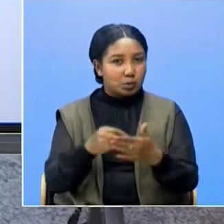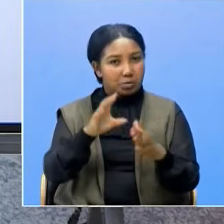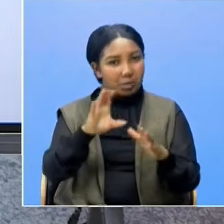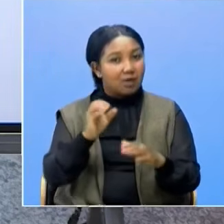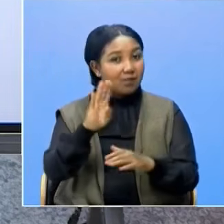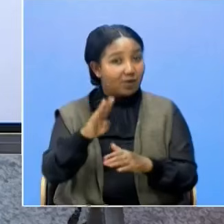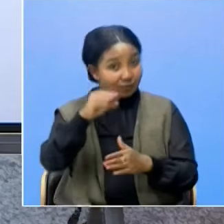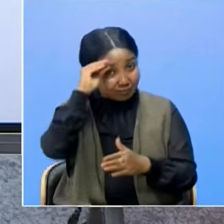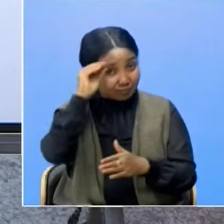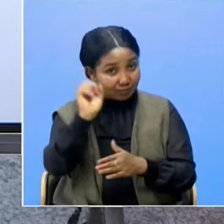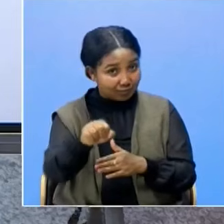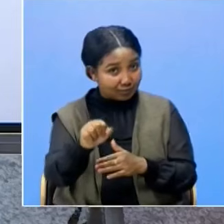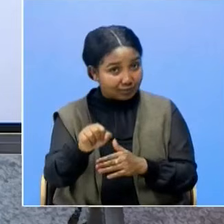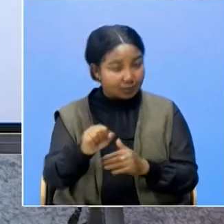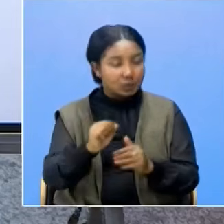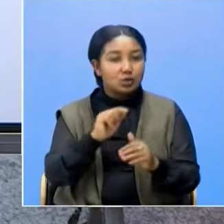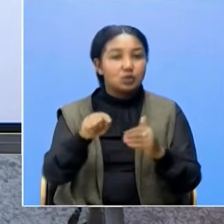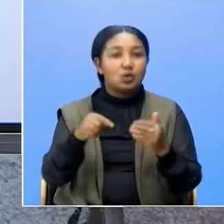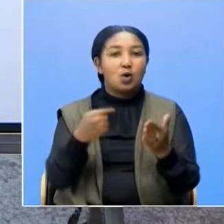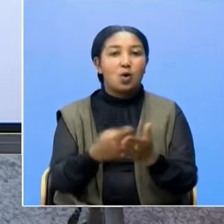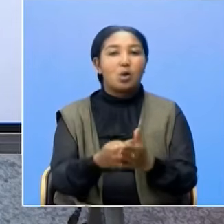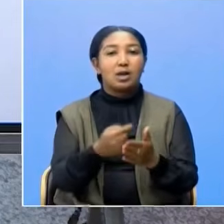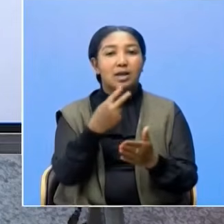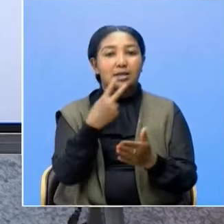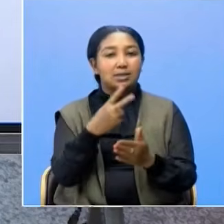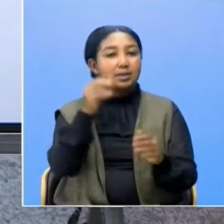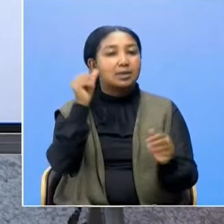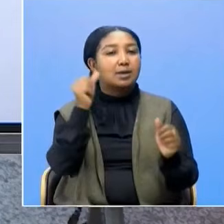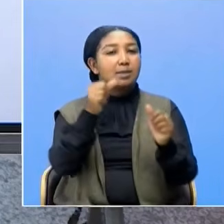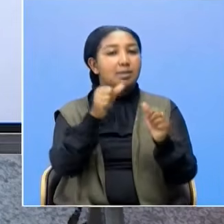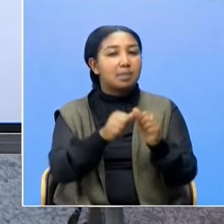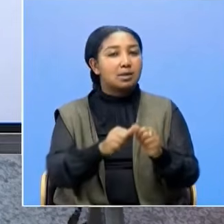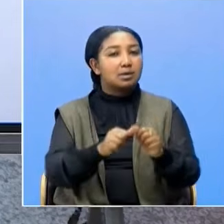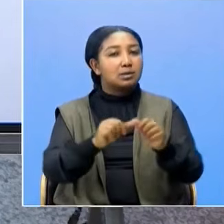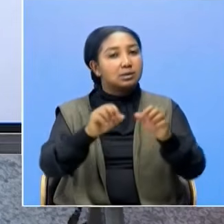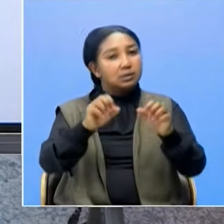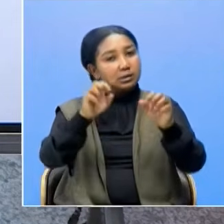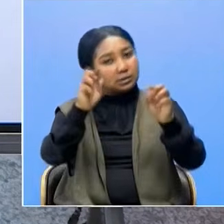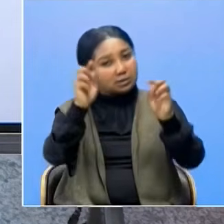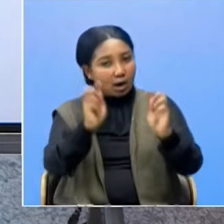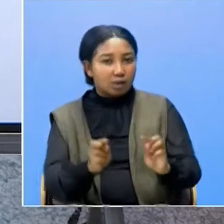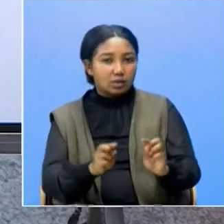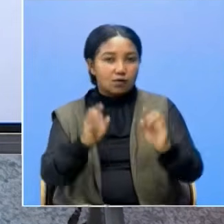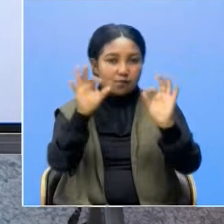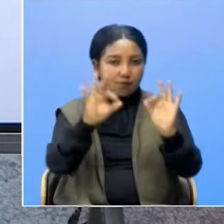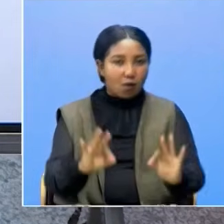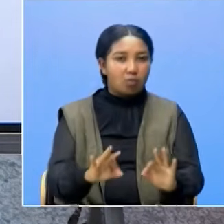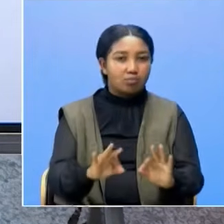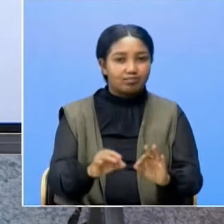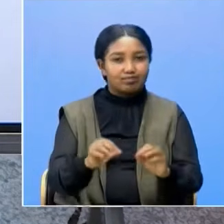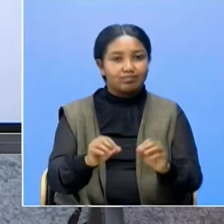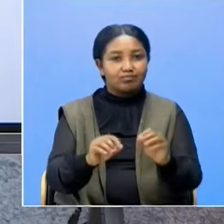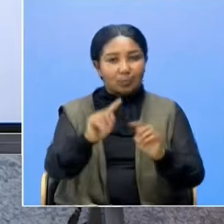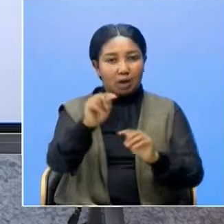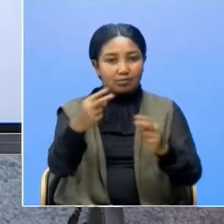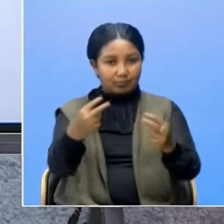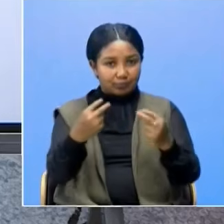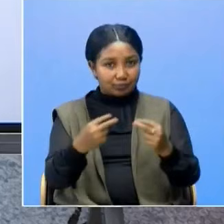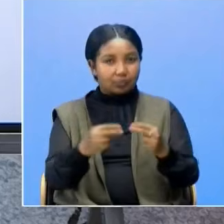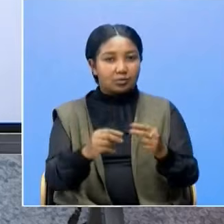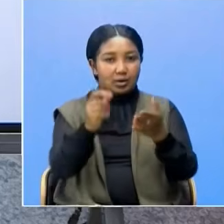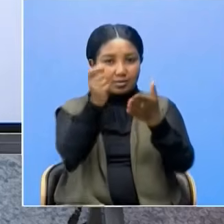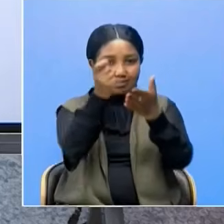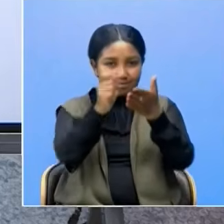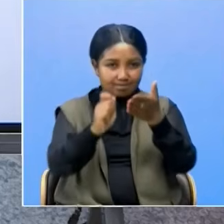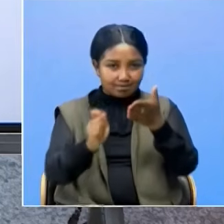5. Yes? So let's see if you remember the structure, the form. Just listen and write down a